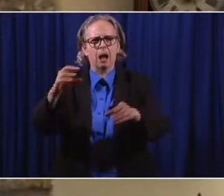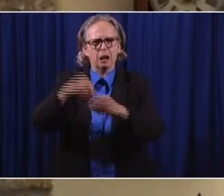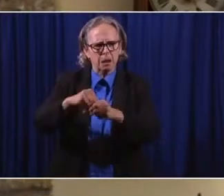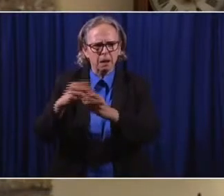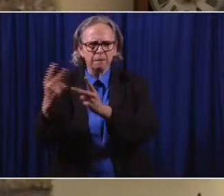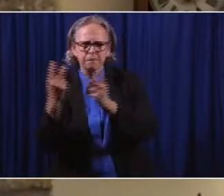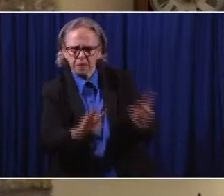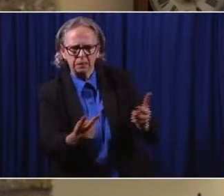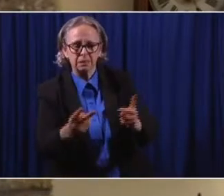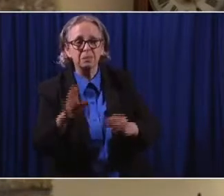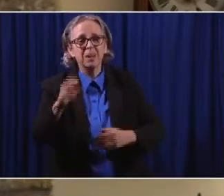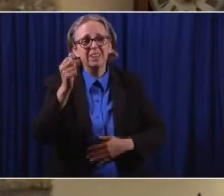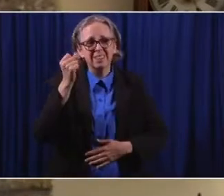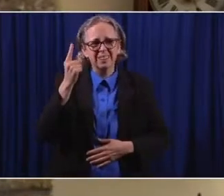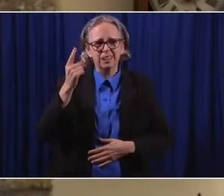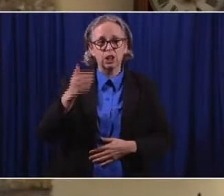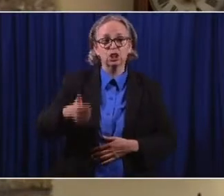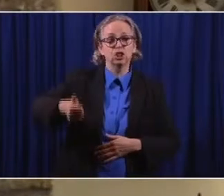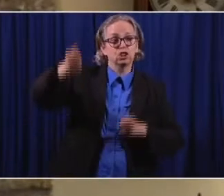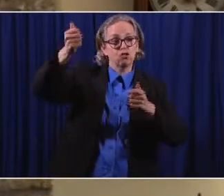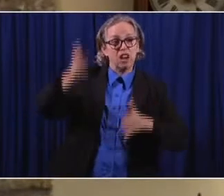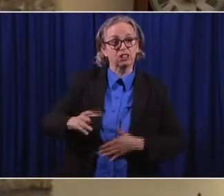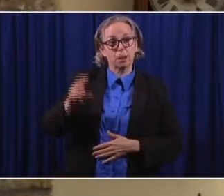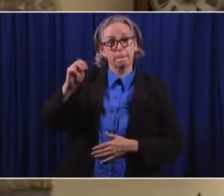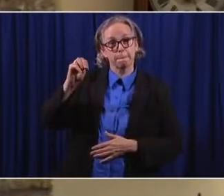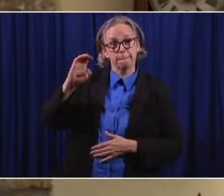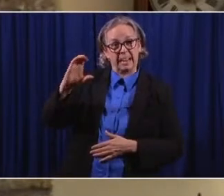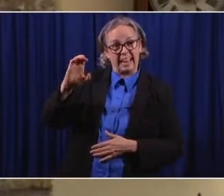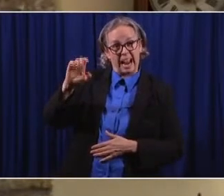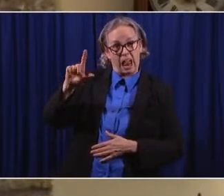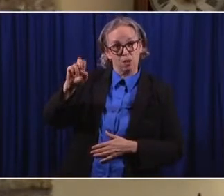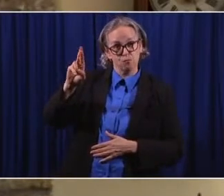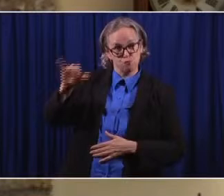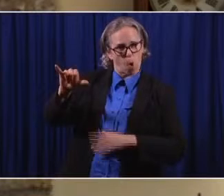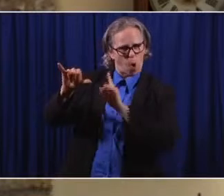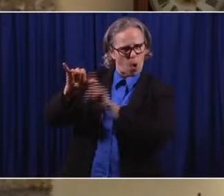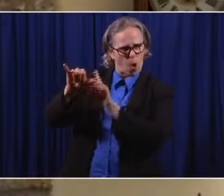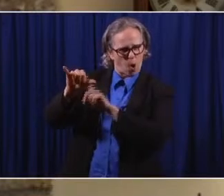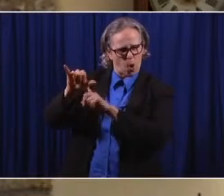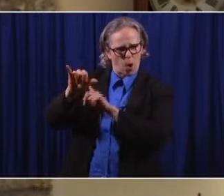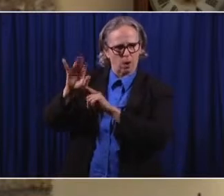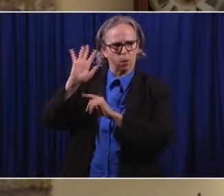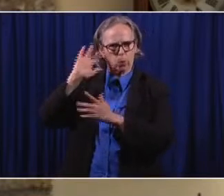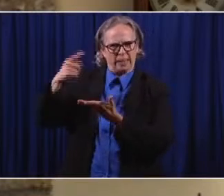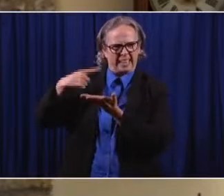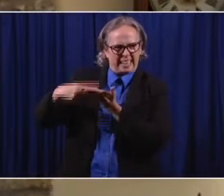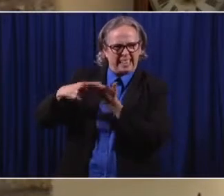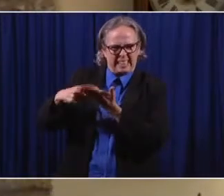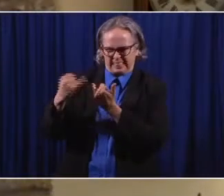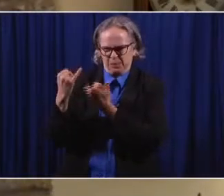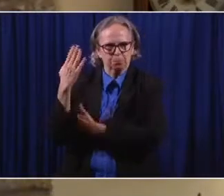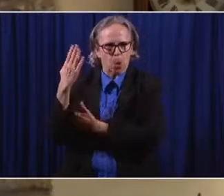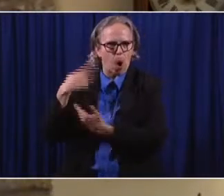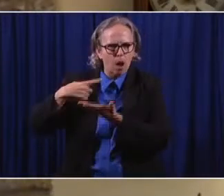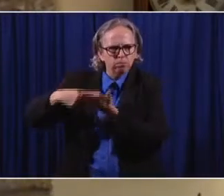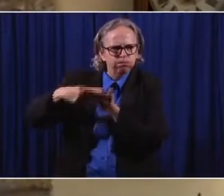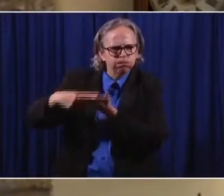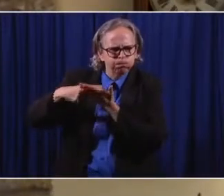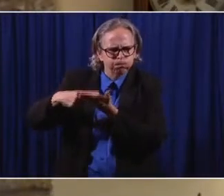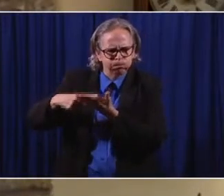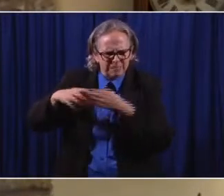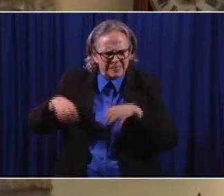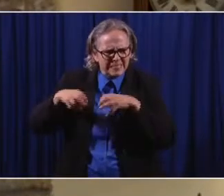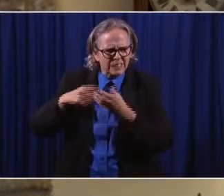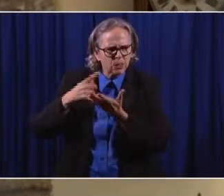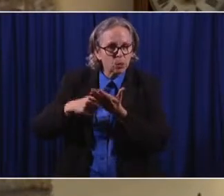McElroy was working this morning on this. You know, I had a conversation this morning about it. We might have this guidance by